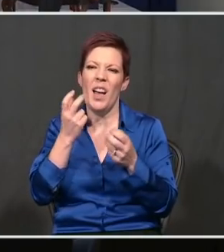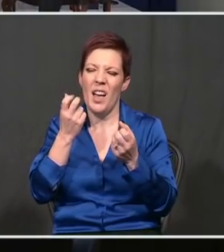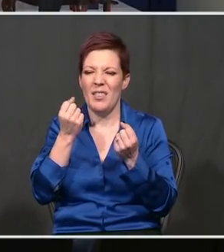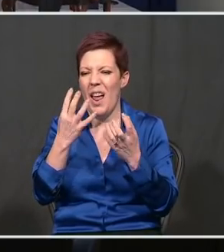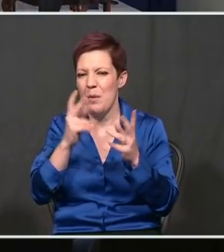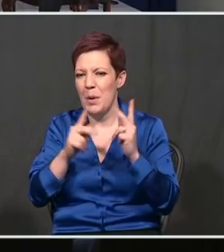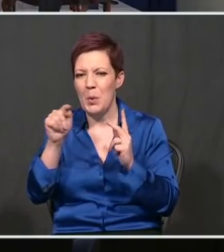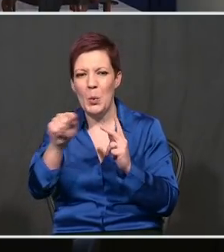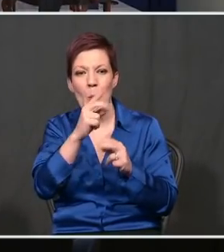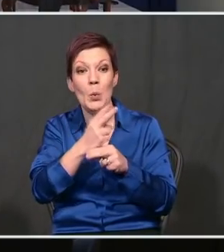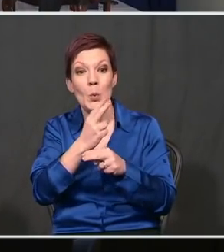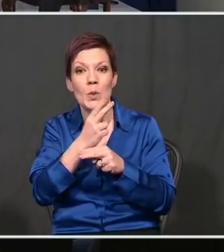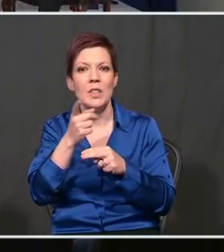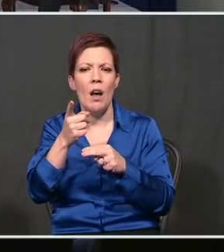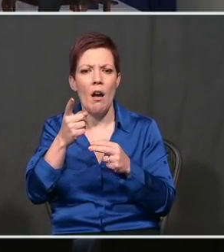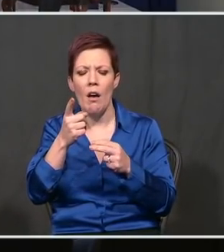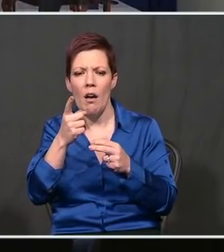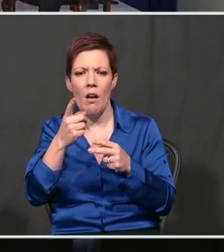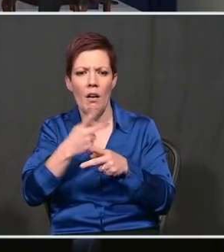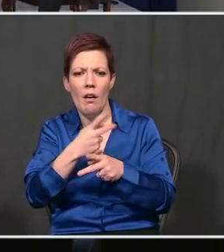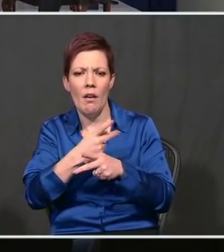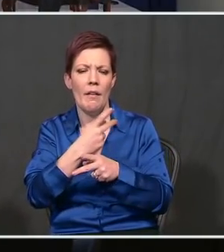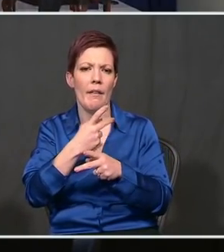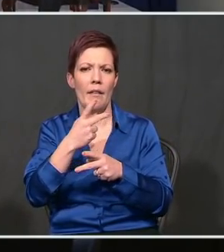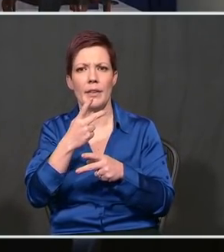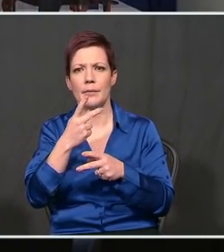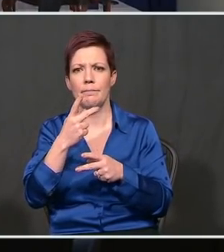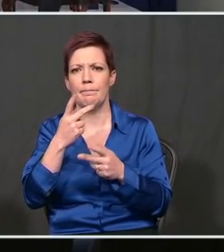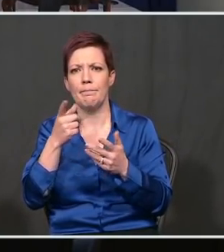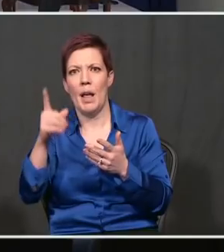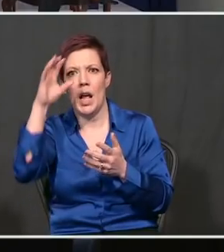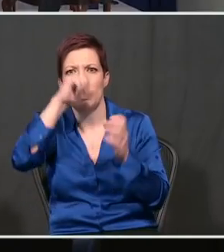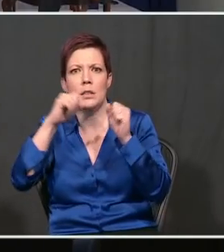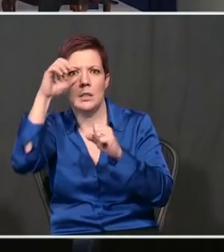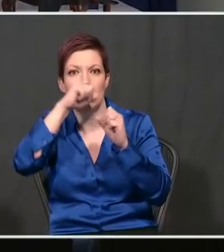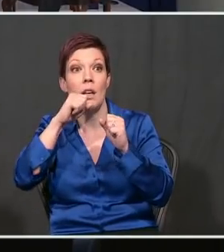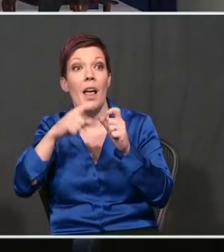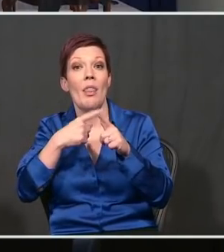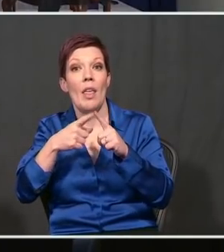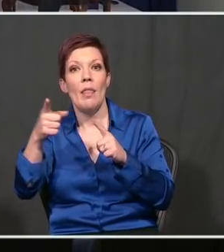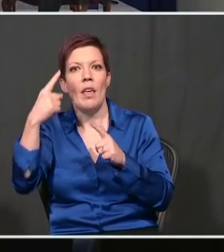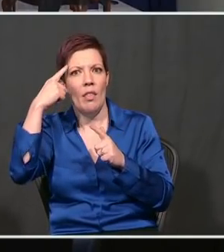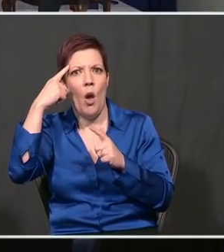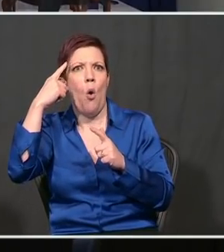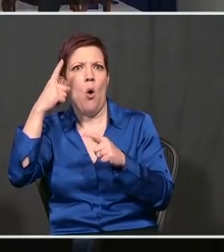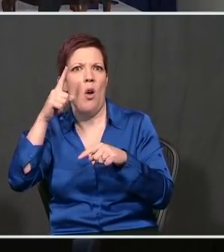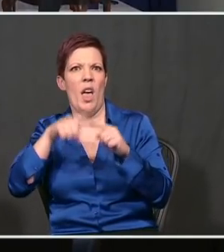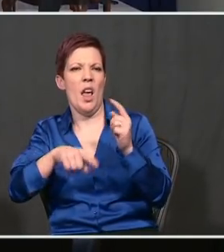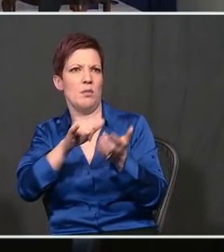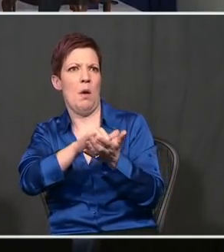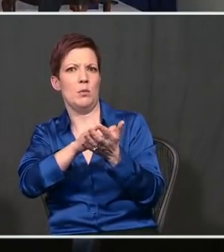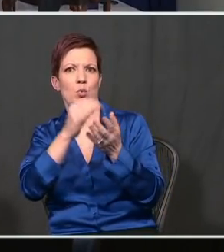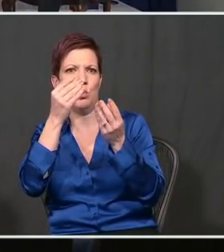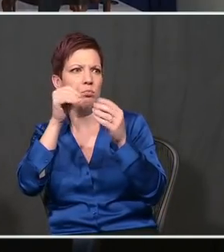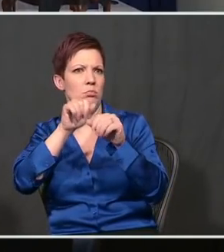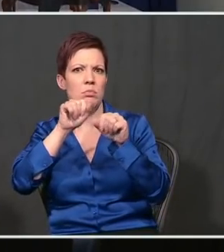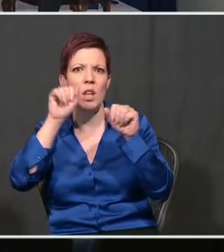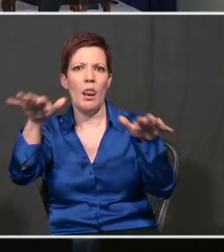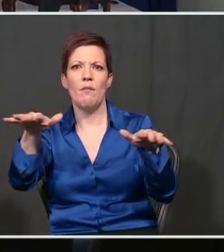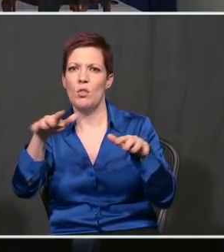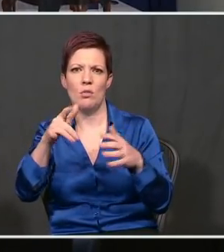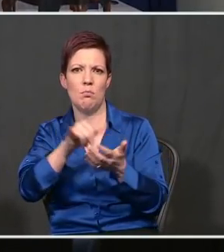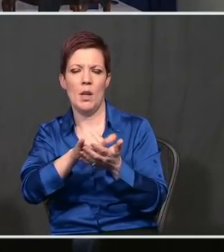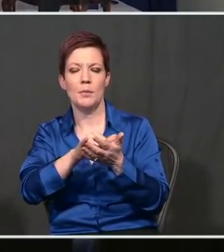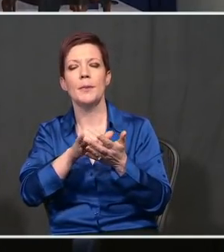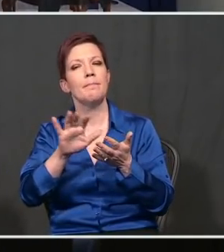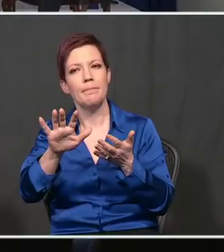different vaccines and different packaging dimensions. But let's assume they are. By those studies, we could deliver all the world's